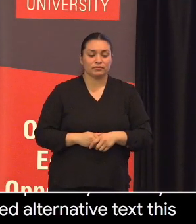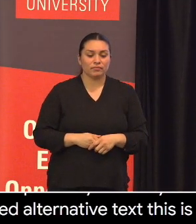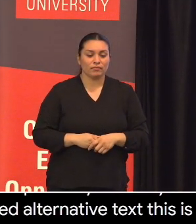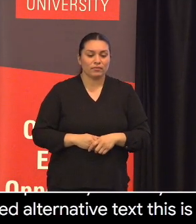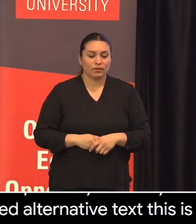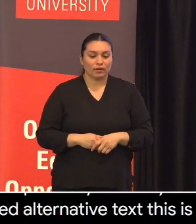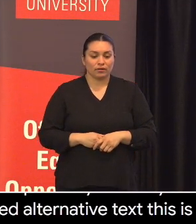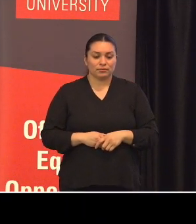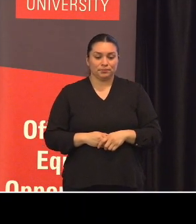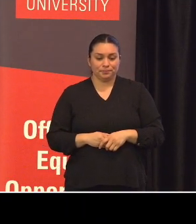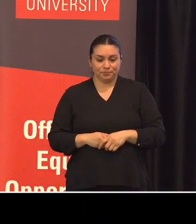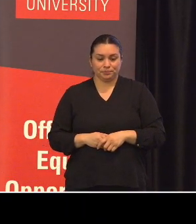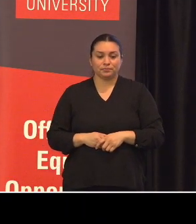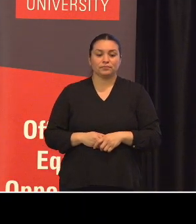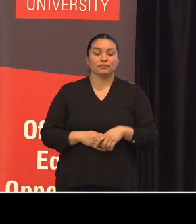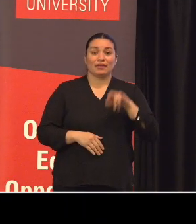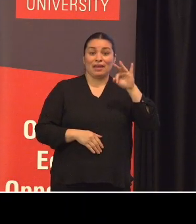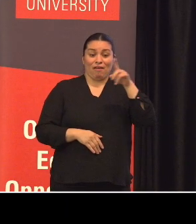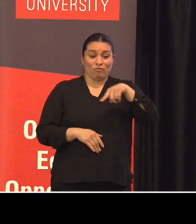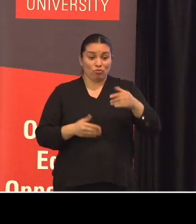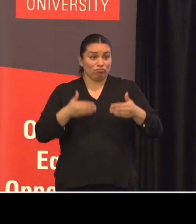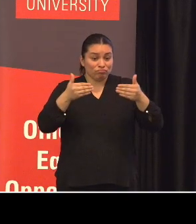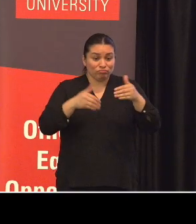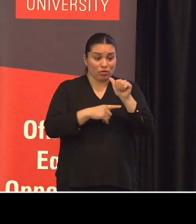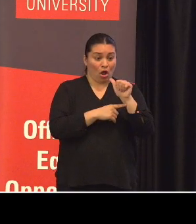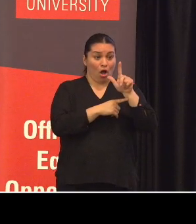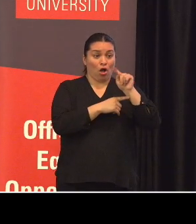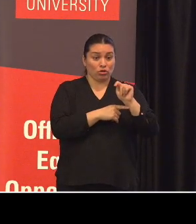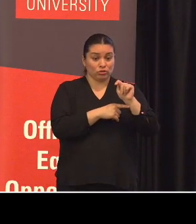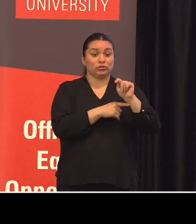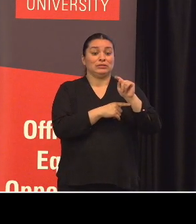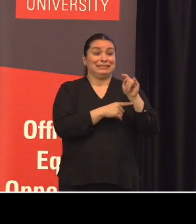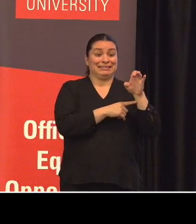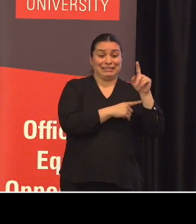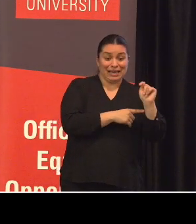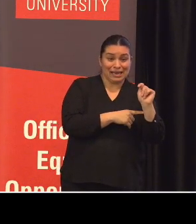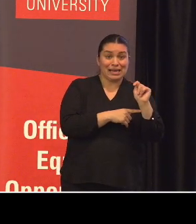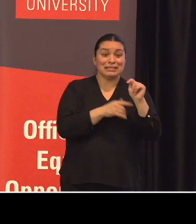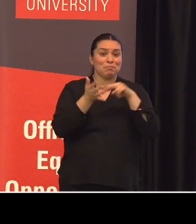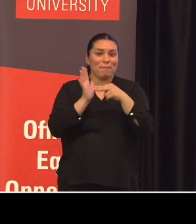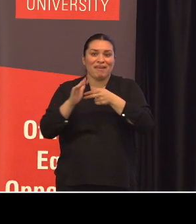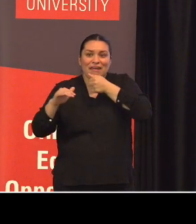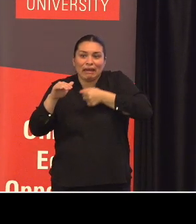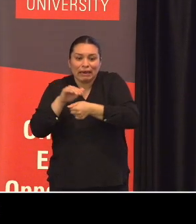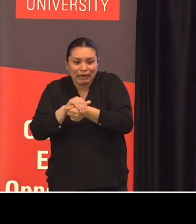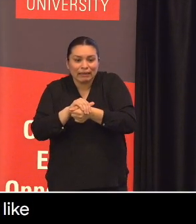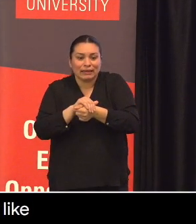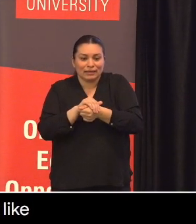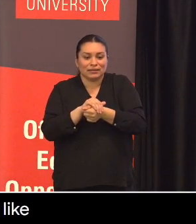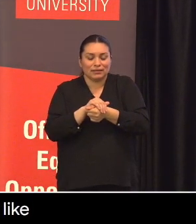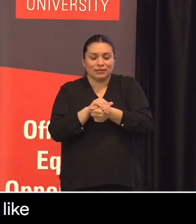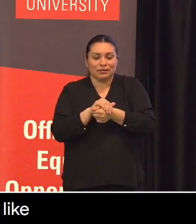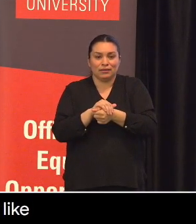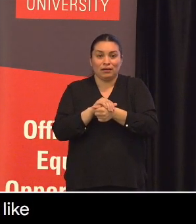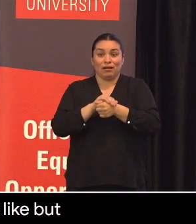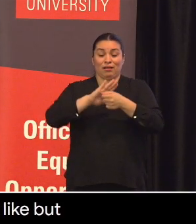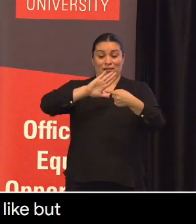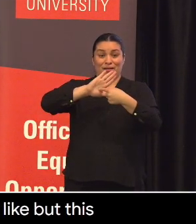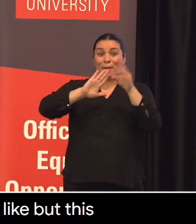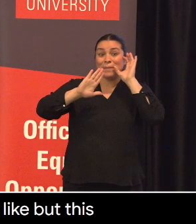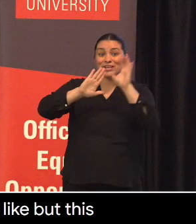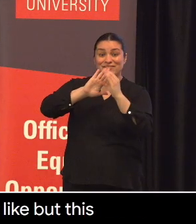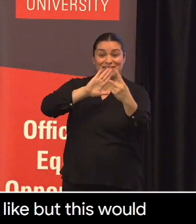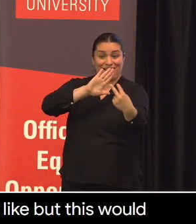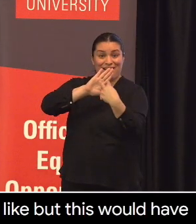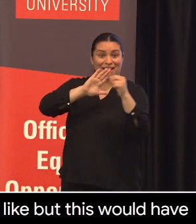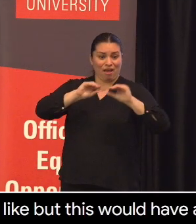the text where it hides behind the image, doesn't take anything away from what we wanted our content to look like, but this